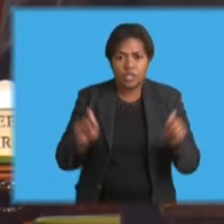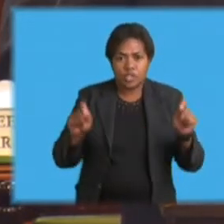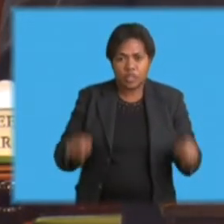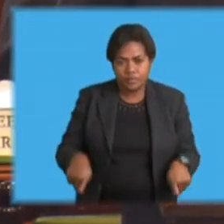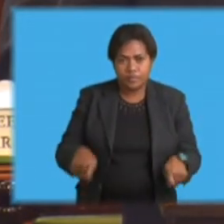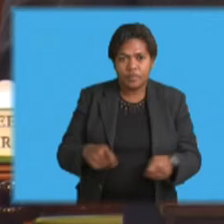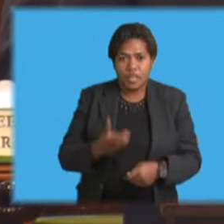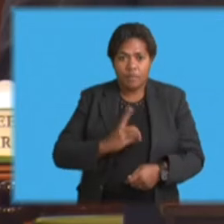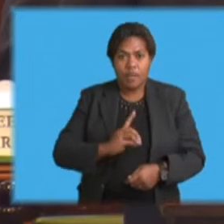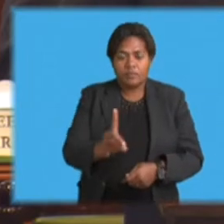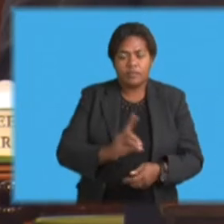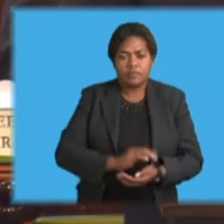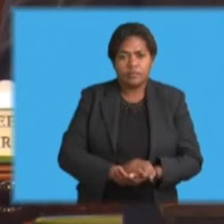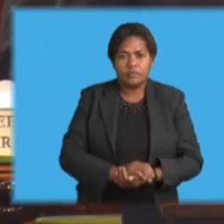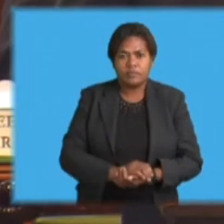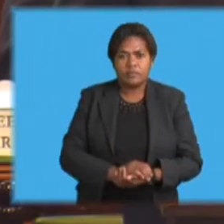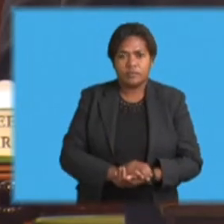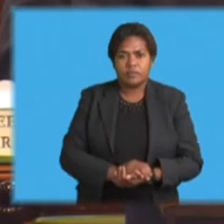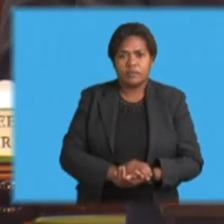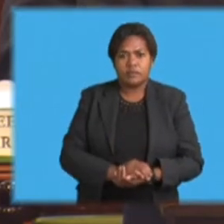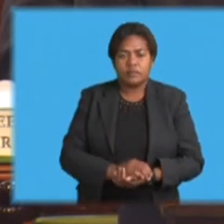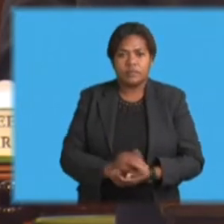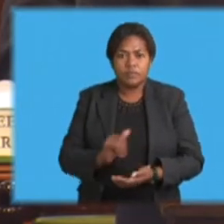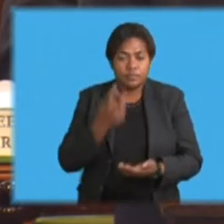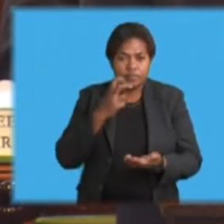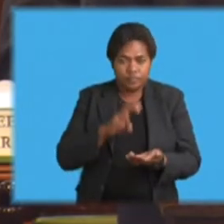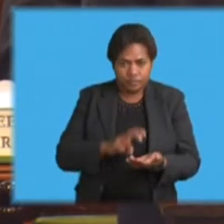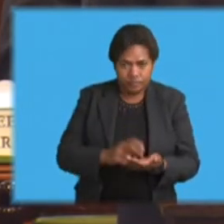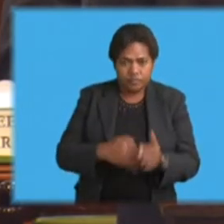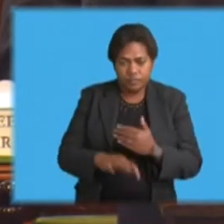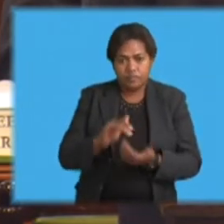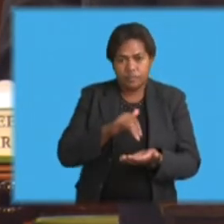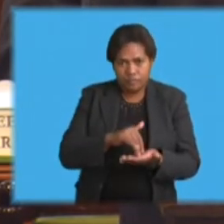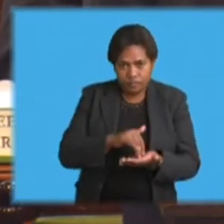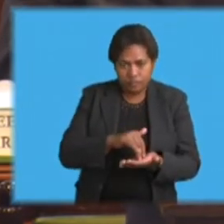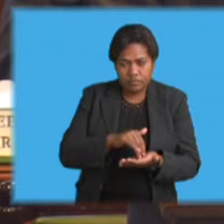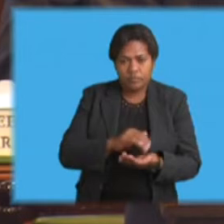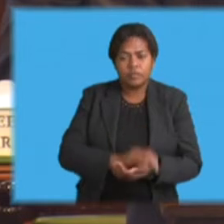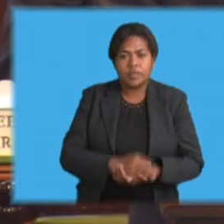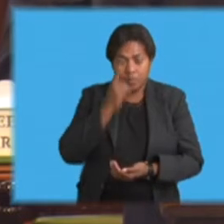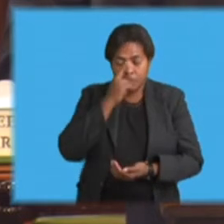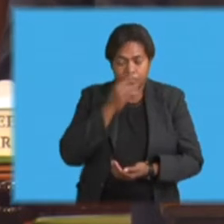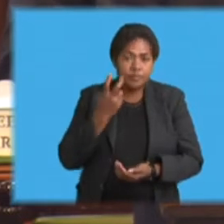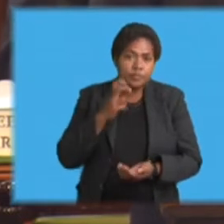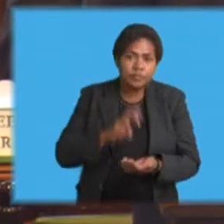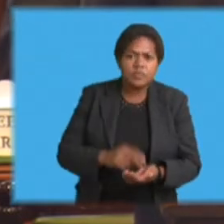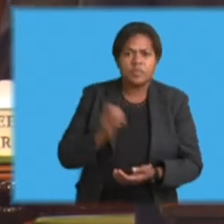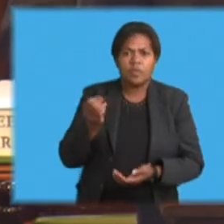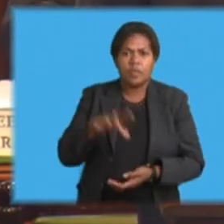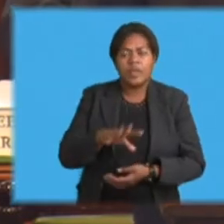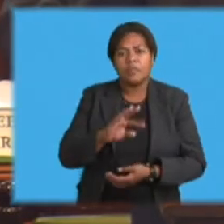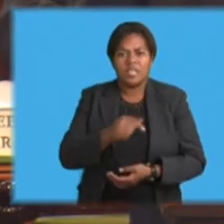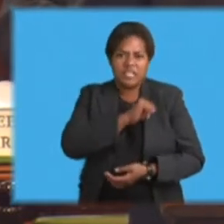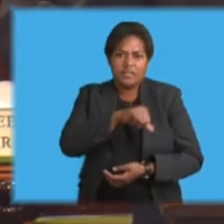of low-skilled clients registered with the center. So we had a lot of people being registered with the center and their aptitudes, their competencies